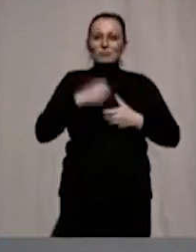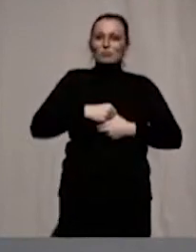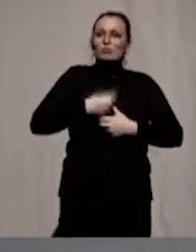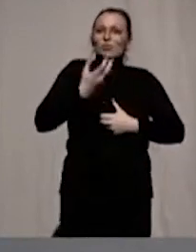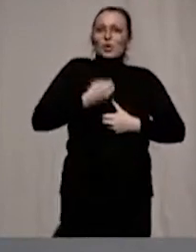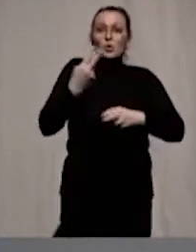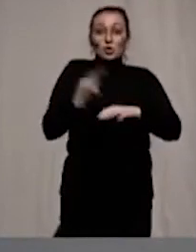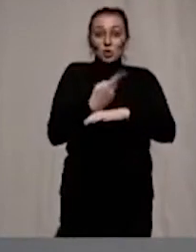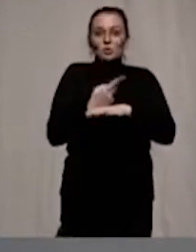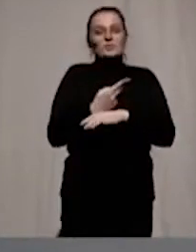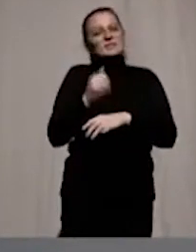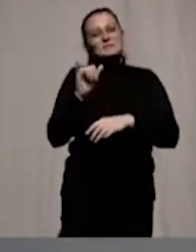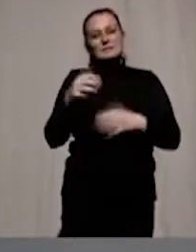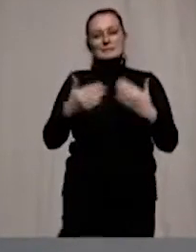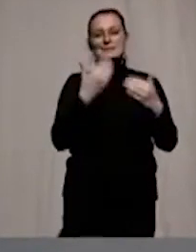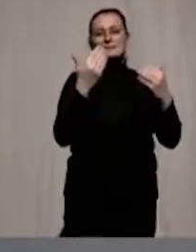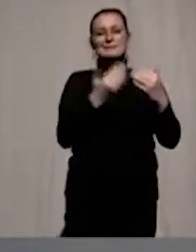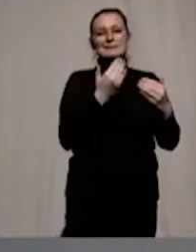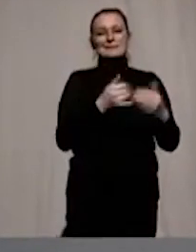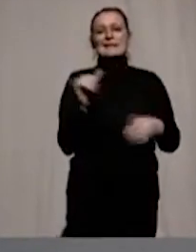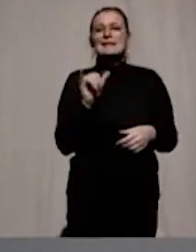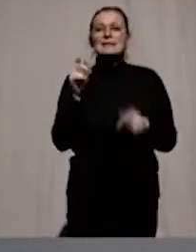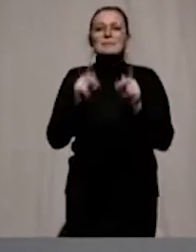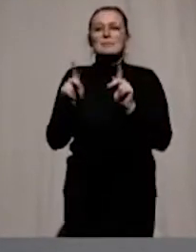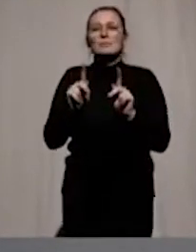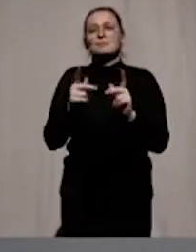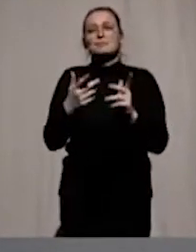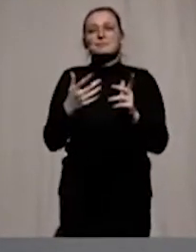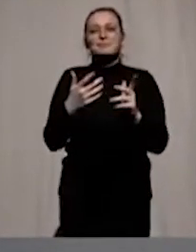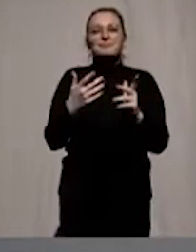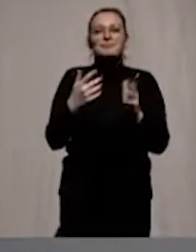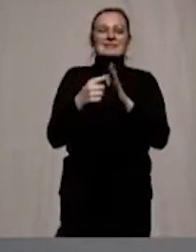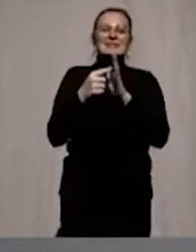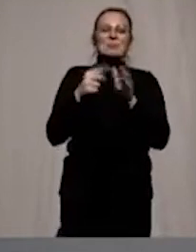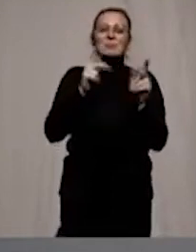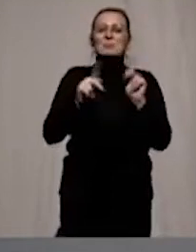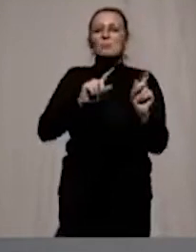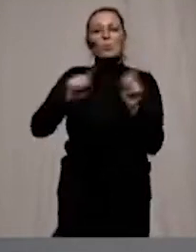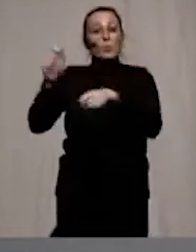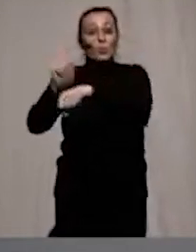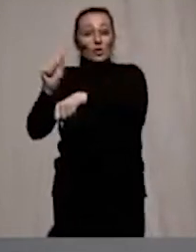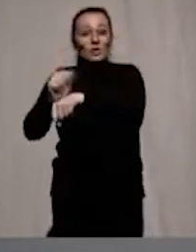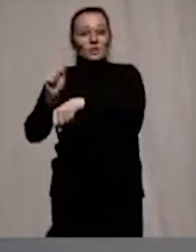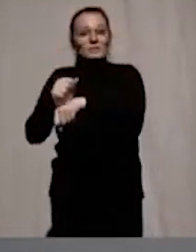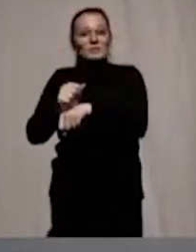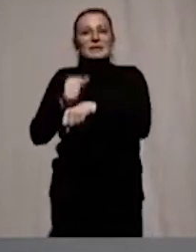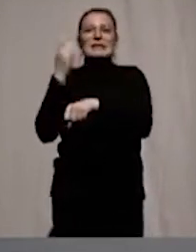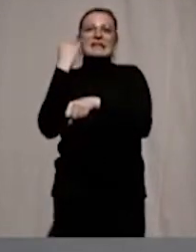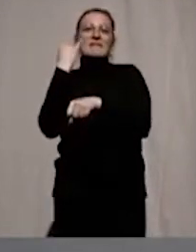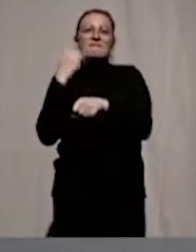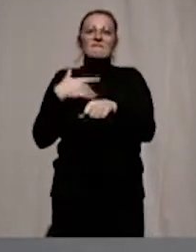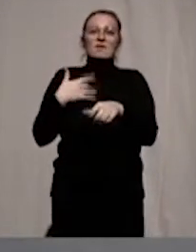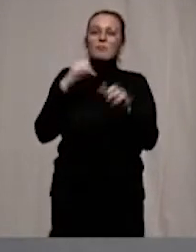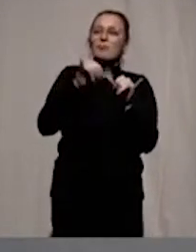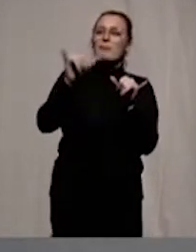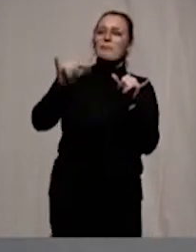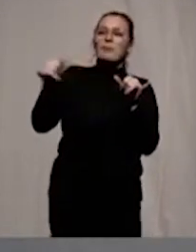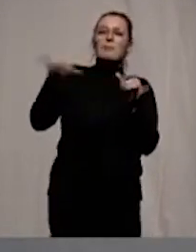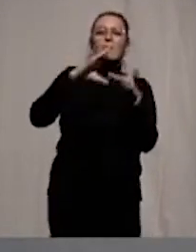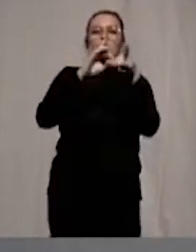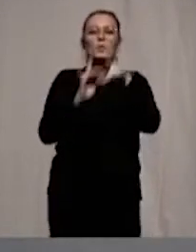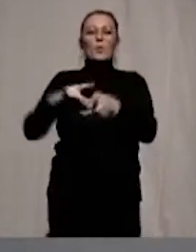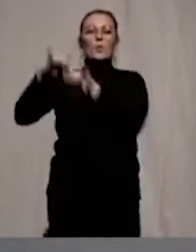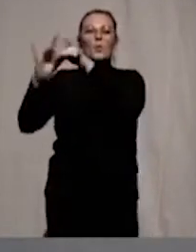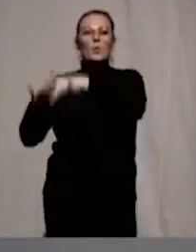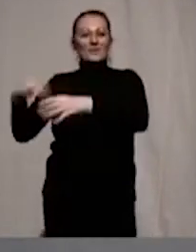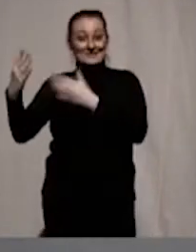when people say they're at work and they get into a flow. Flow is the most important thing. You know, it's what keeps us going. It's what